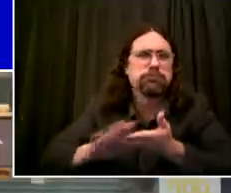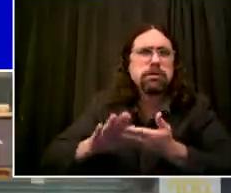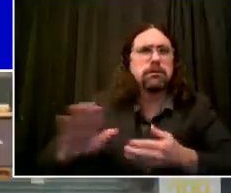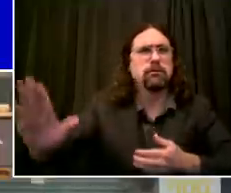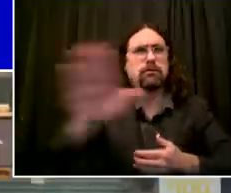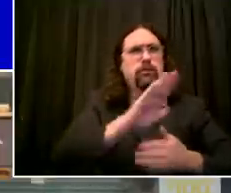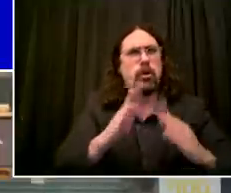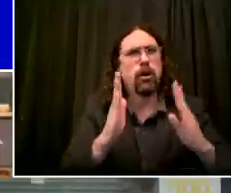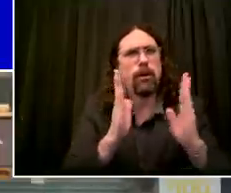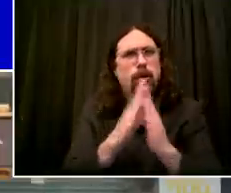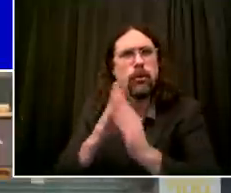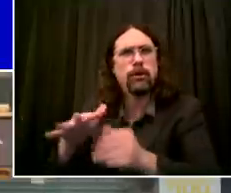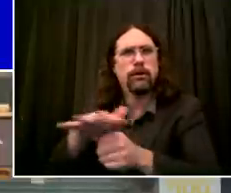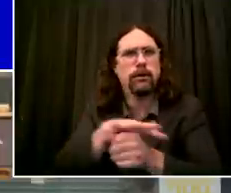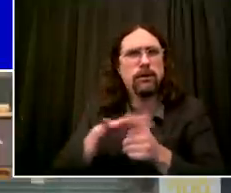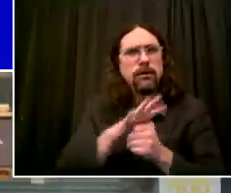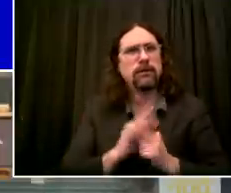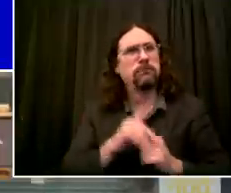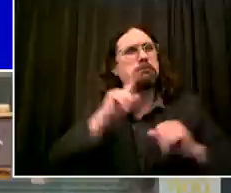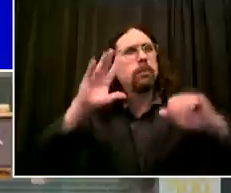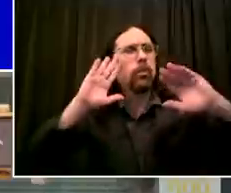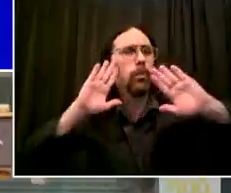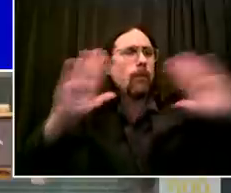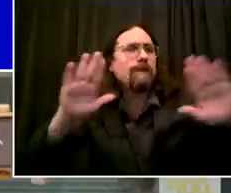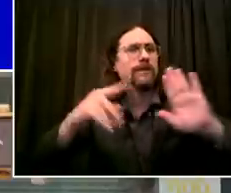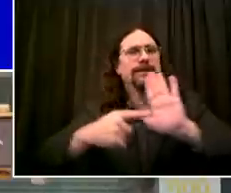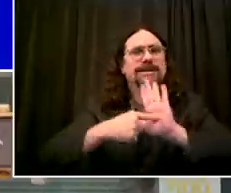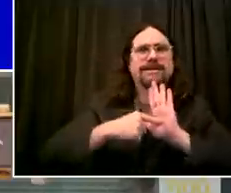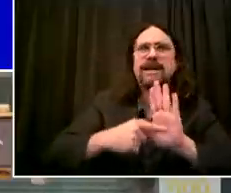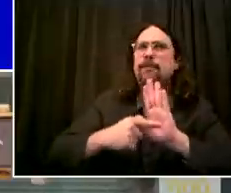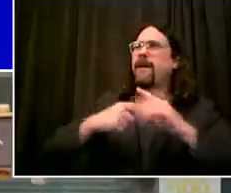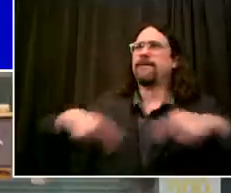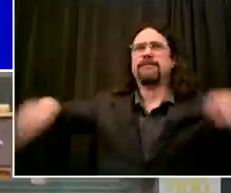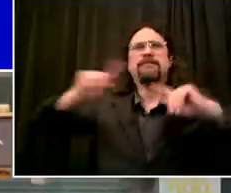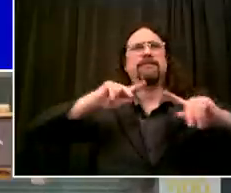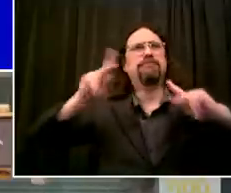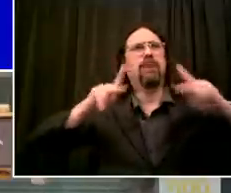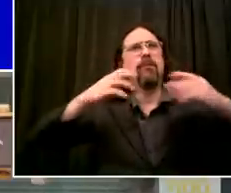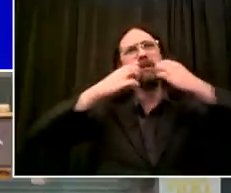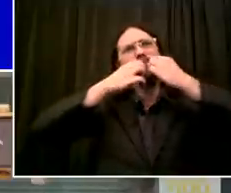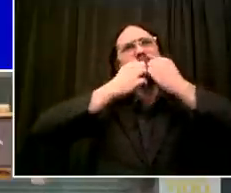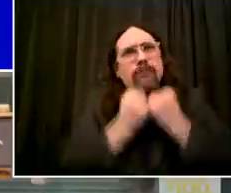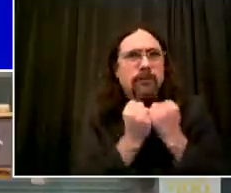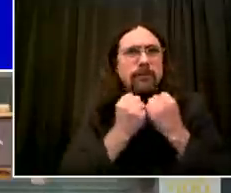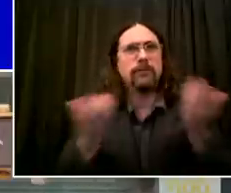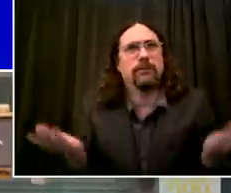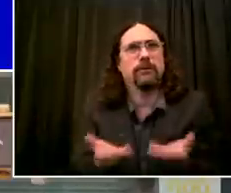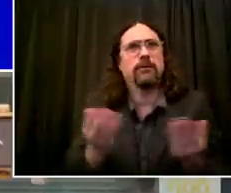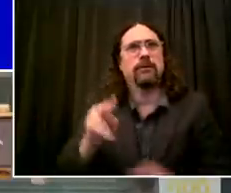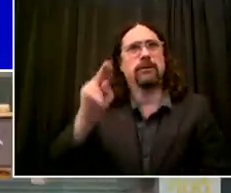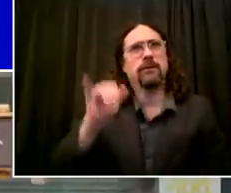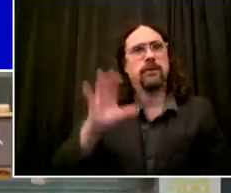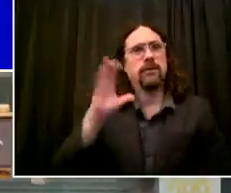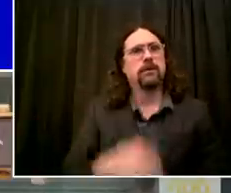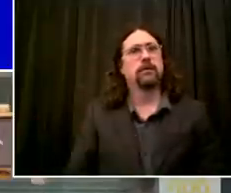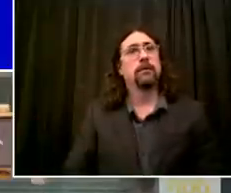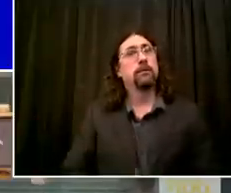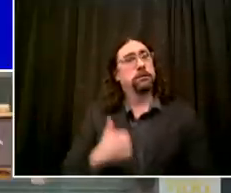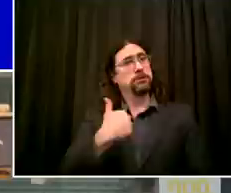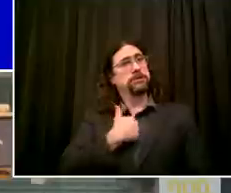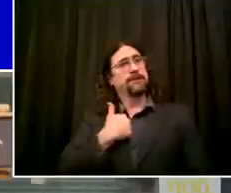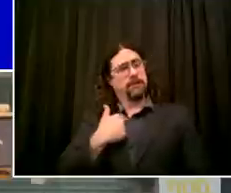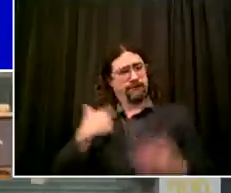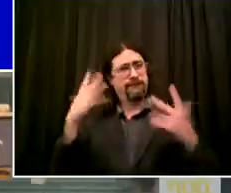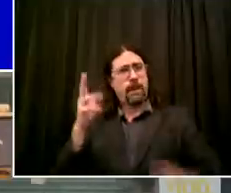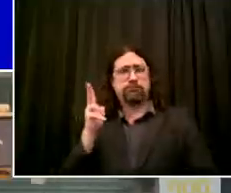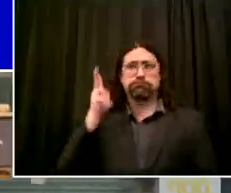I went to the scene yesterday myself, later on in the day. I met with store owners who had had their stores looted, and I heard their